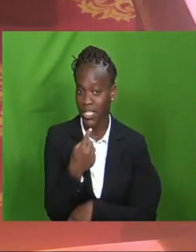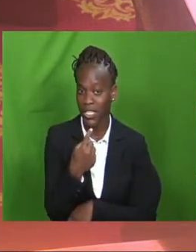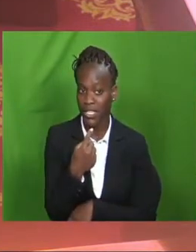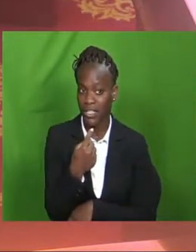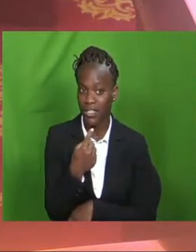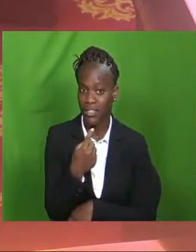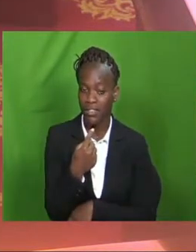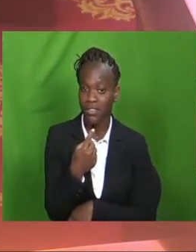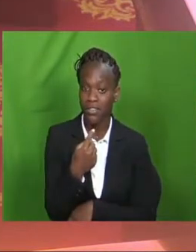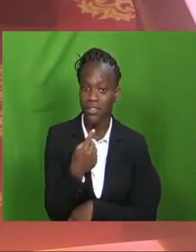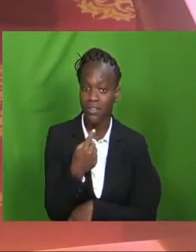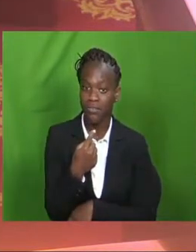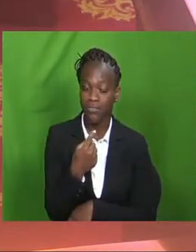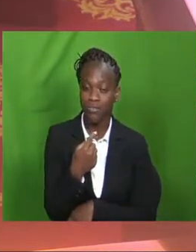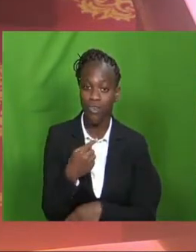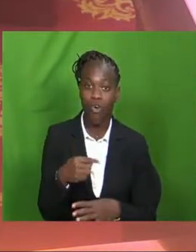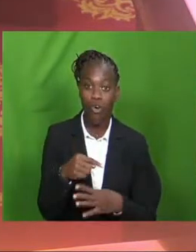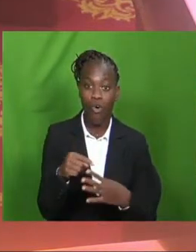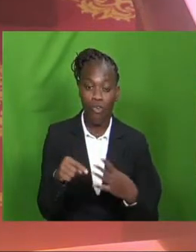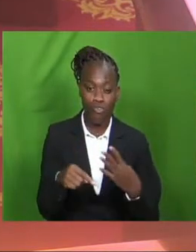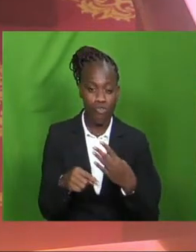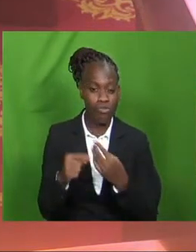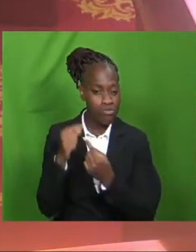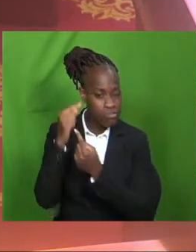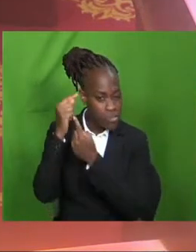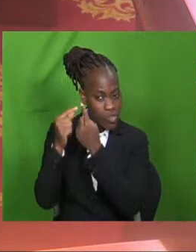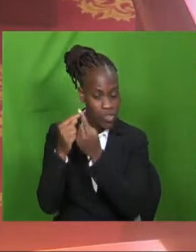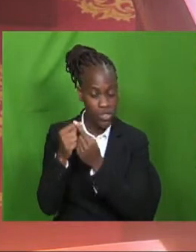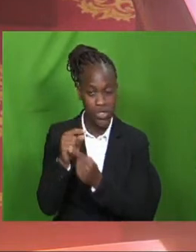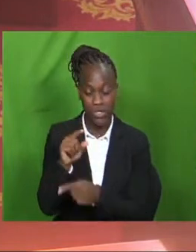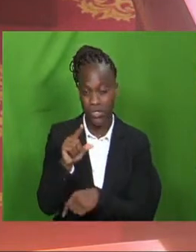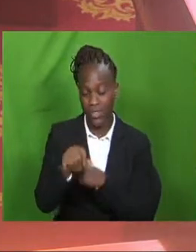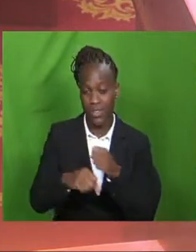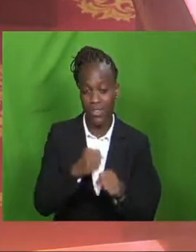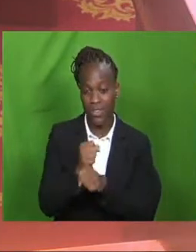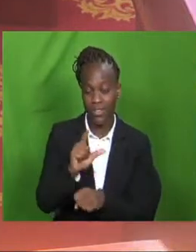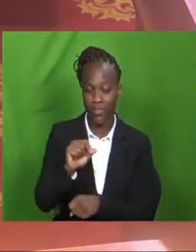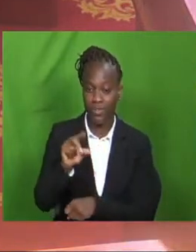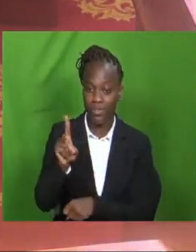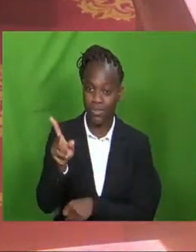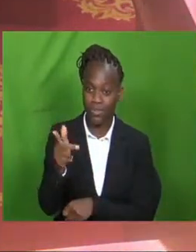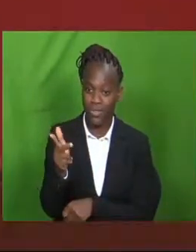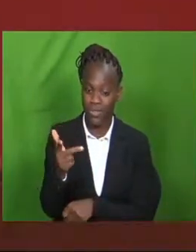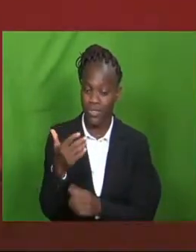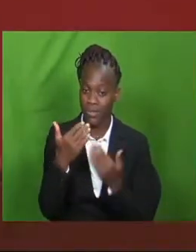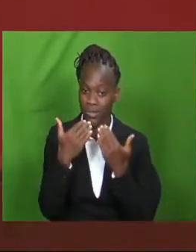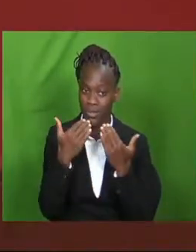these roads will be considered in 2023. Thank you, Mr. Speaker.